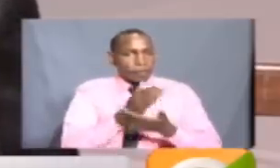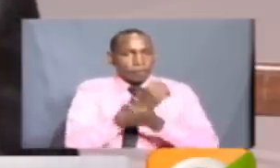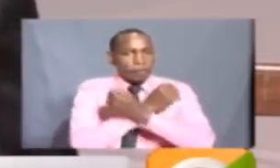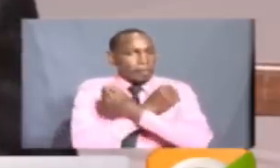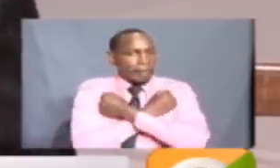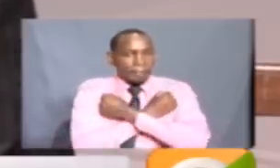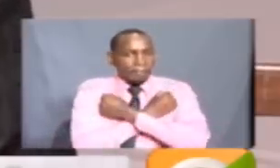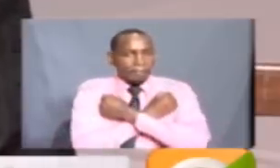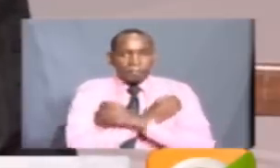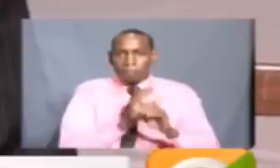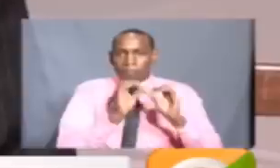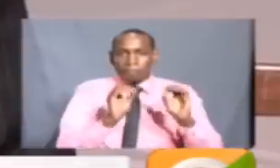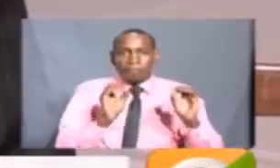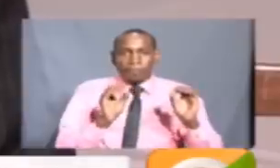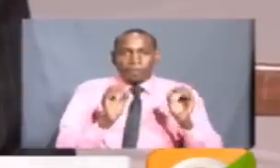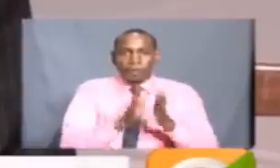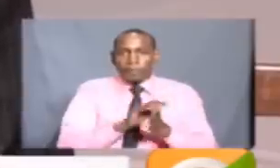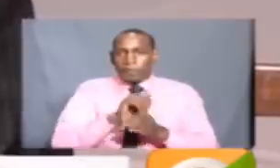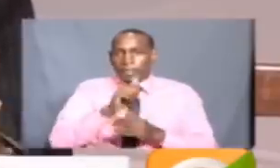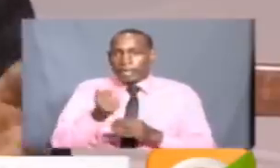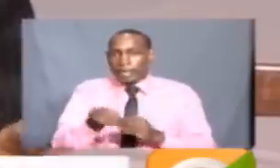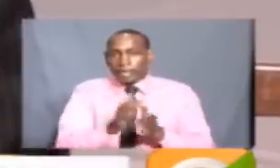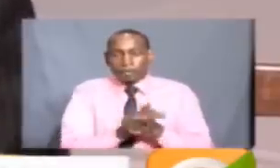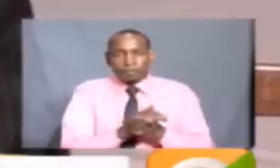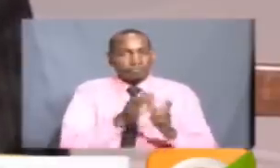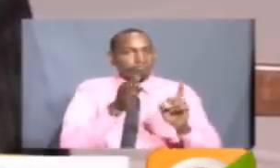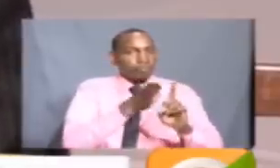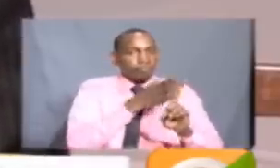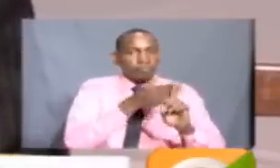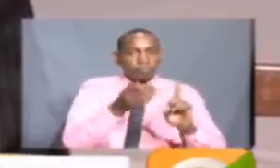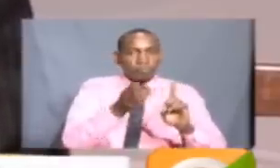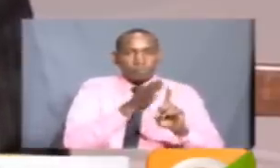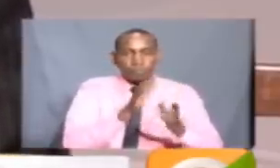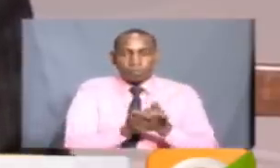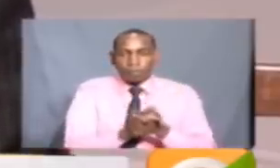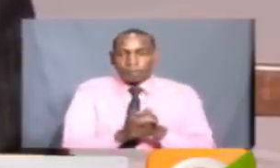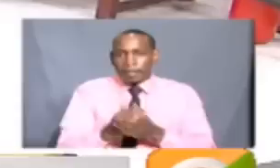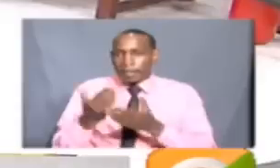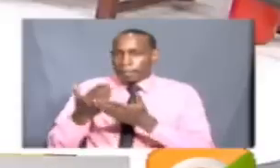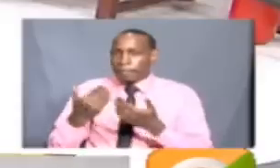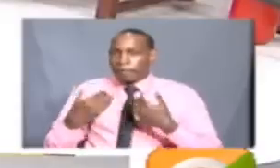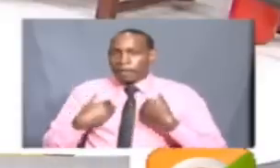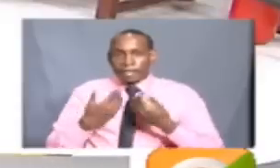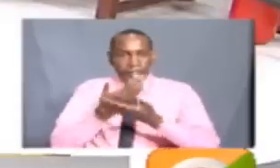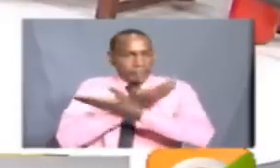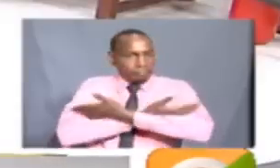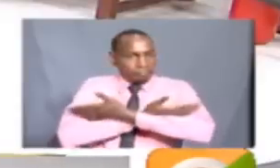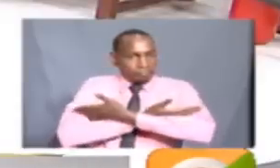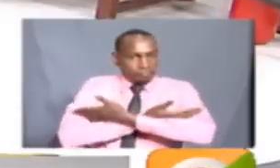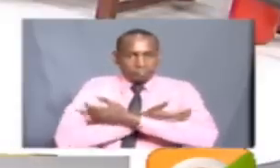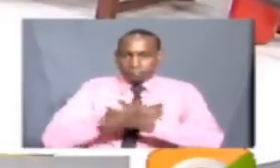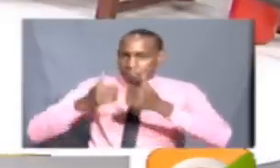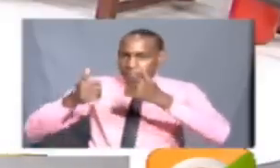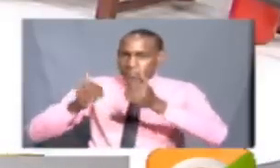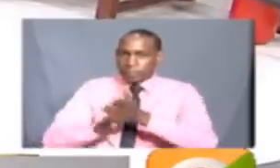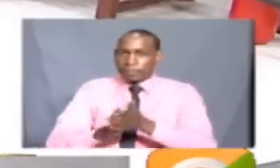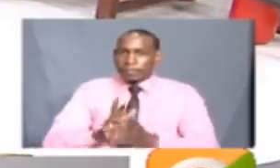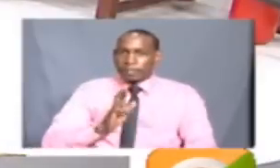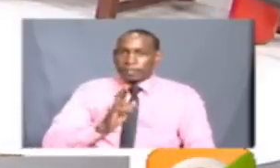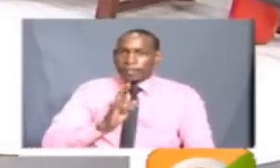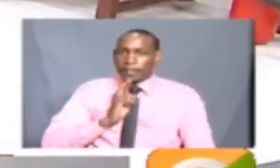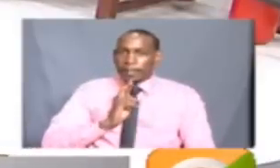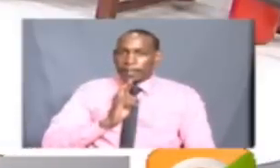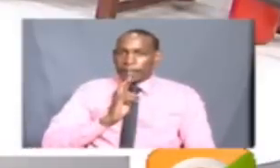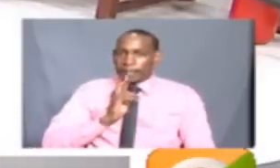and other romanticisms. Yeah. That despite the bromance, despite the t-shirts the red ties and all that.